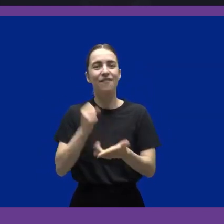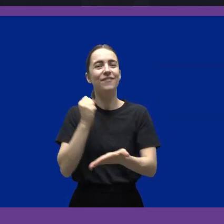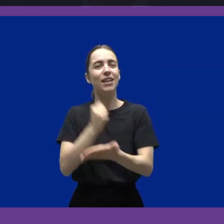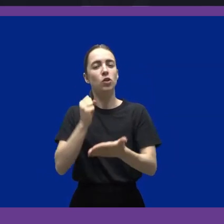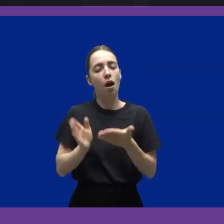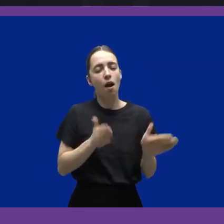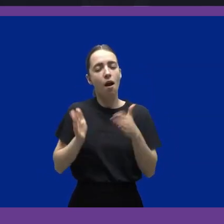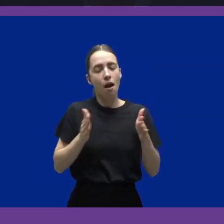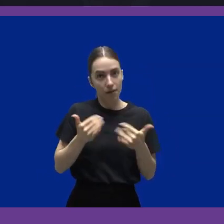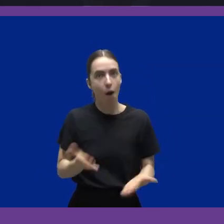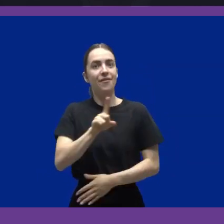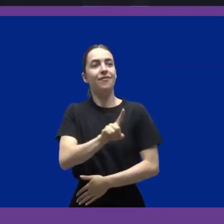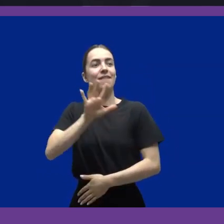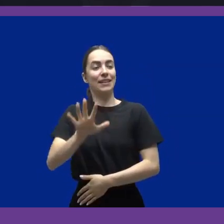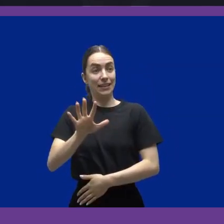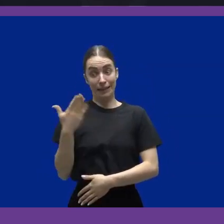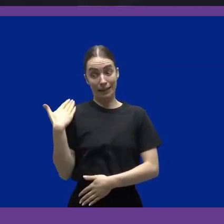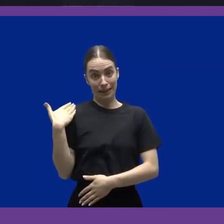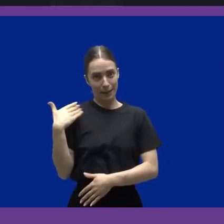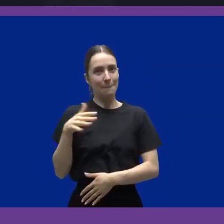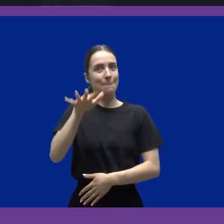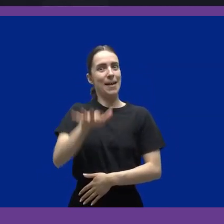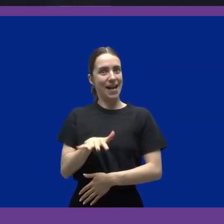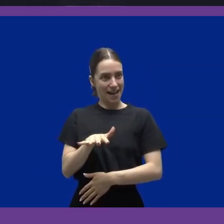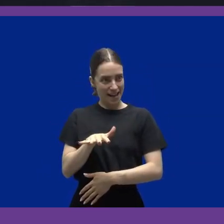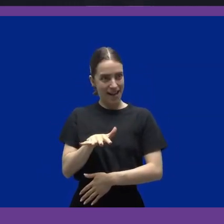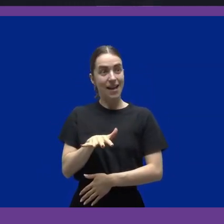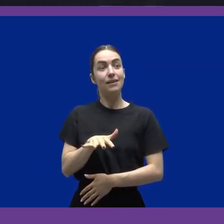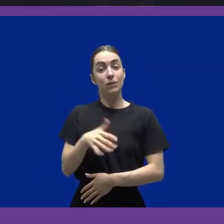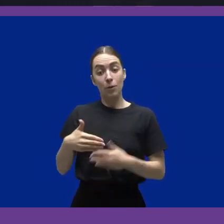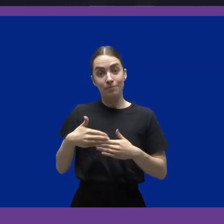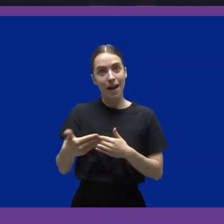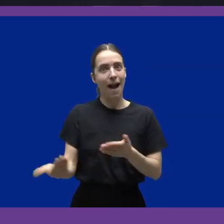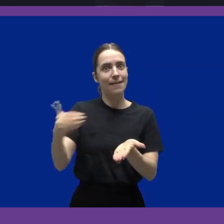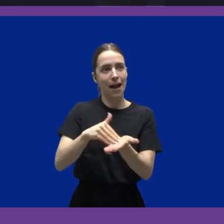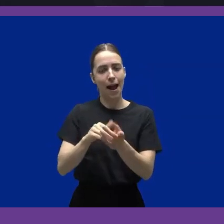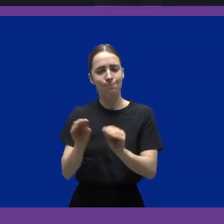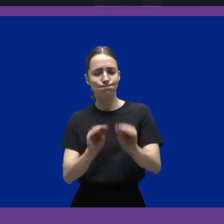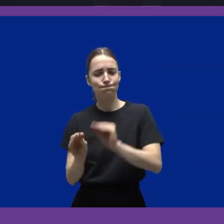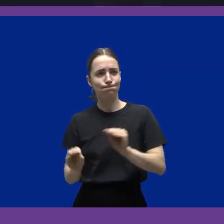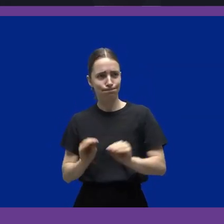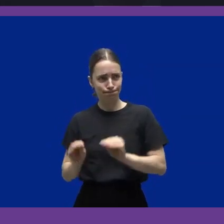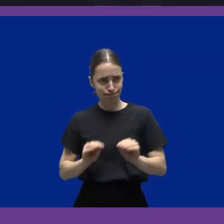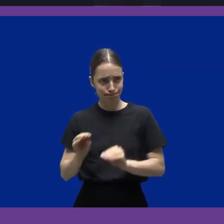produced at the end of August. Because we are going to have a meeting in September. The